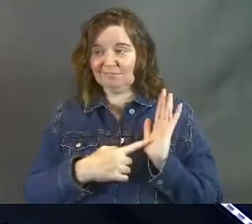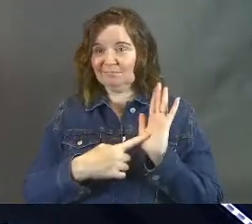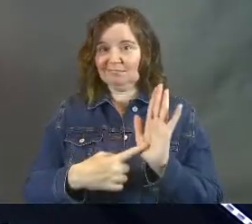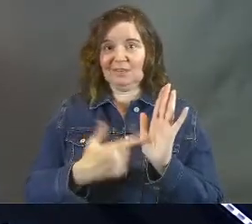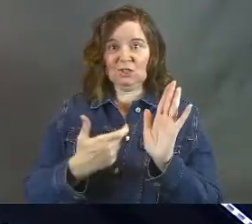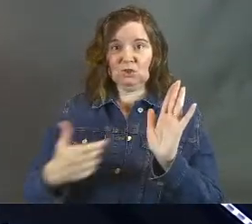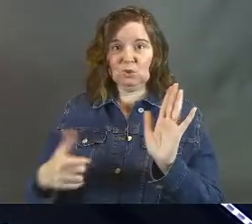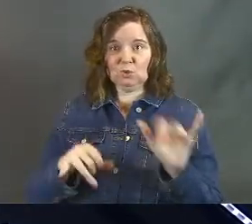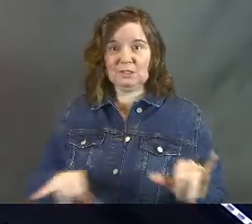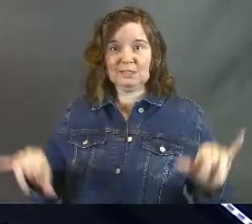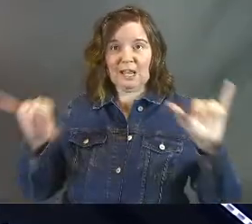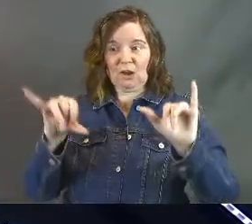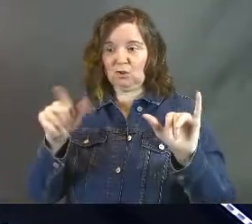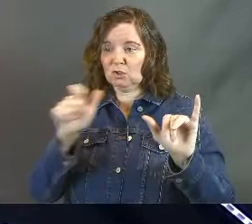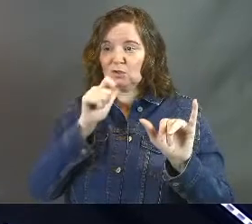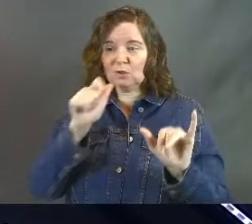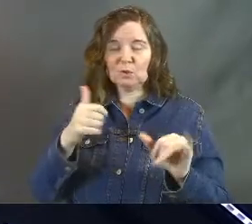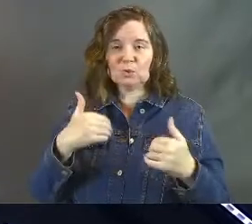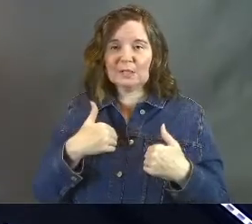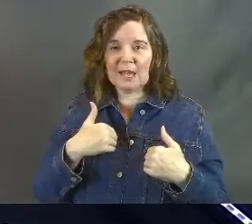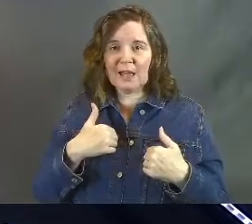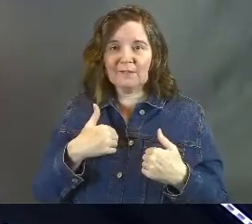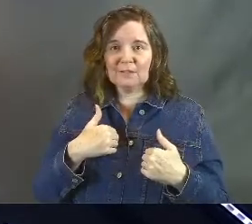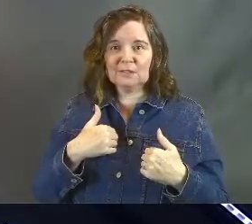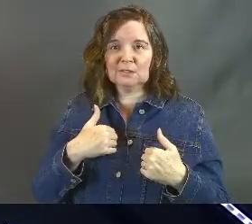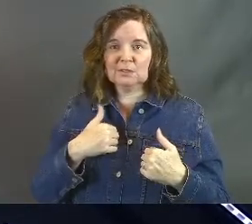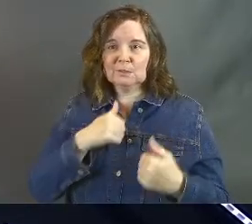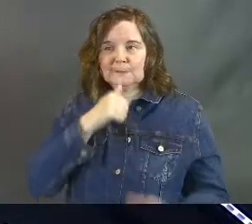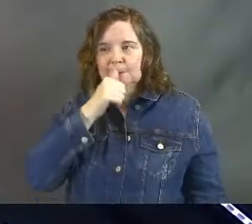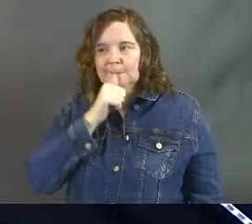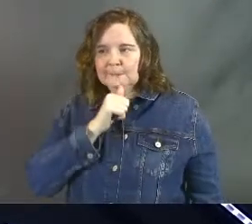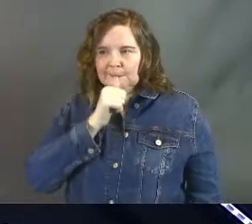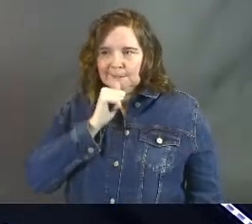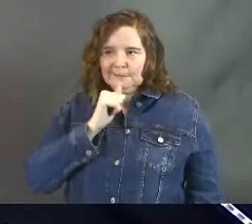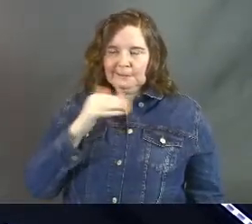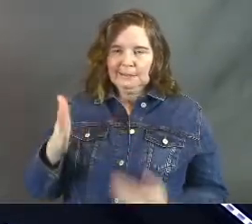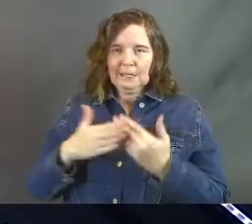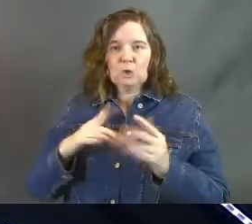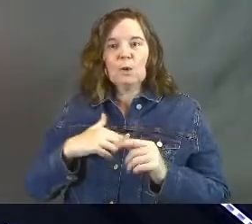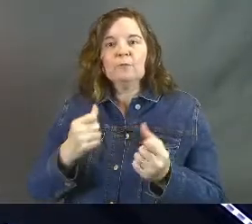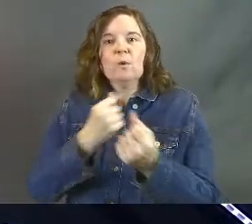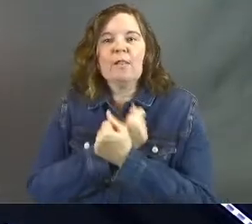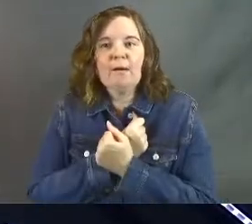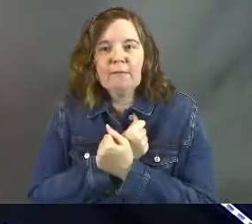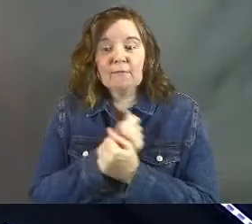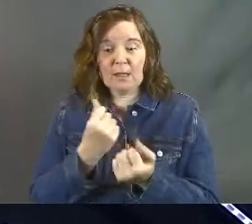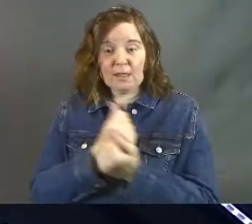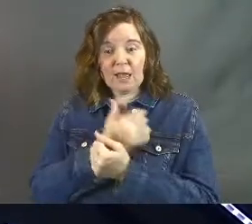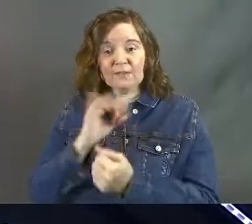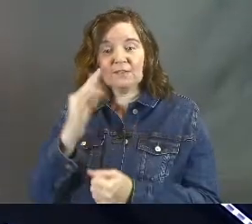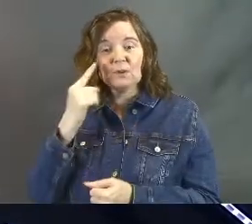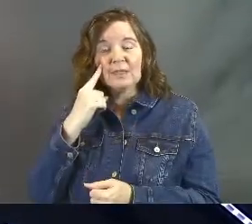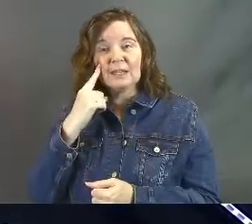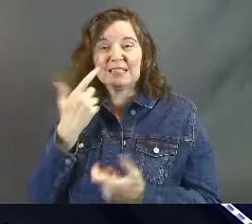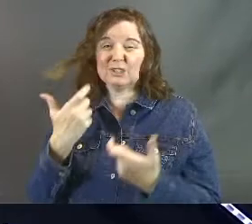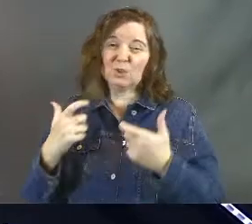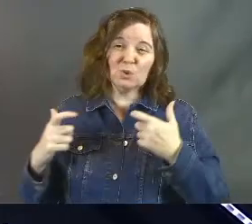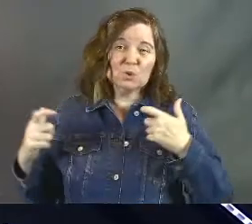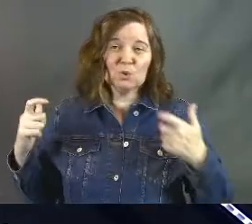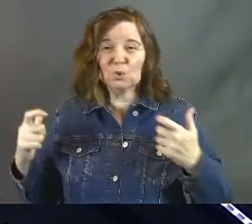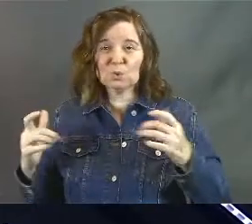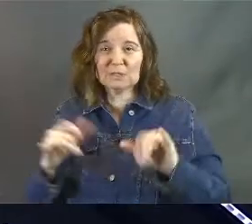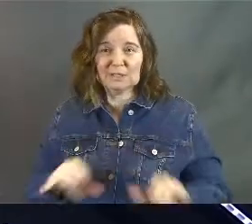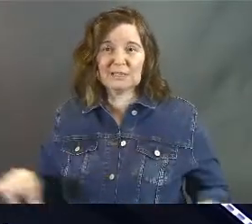this huge standard that you don't just have to endure your neighbors, you have to love your neighbors. And love, if you think about it, is a